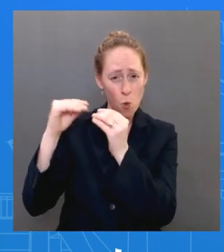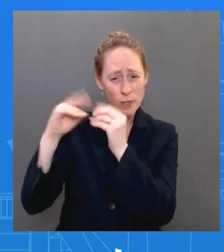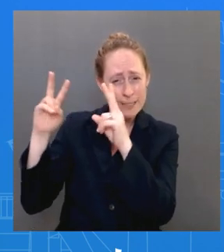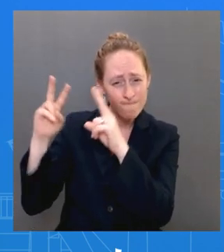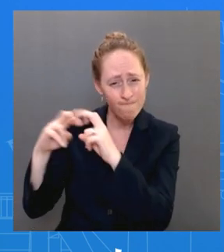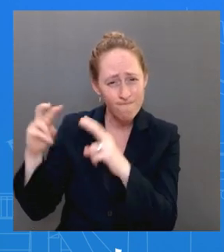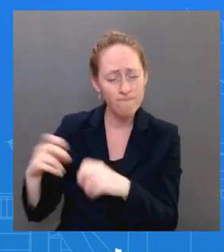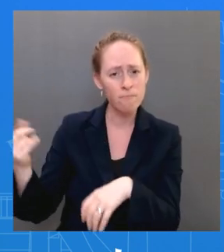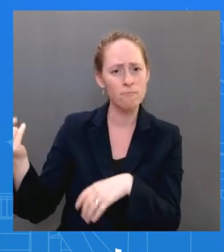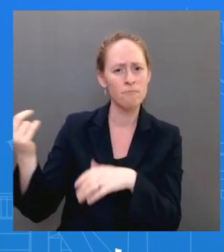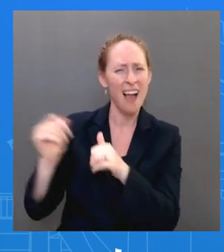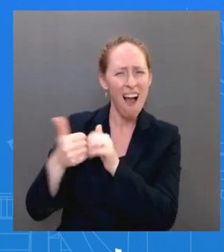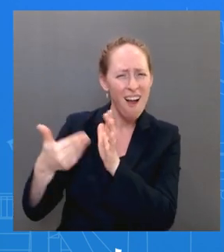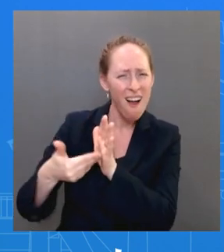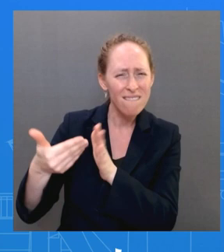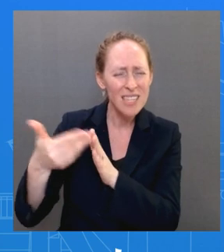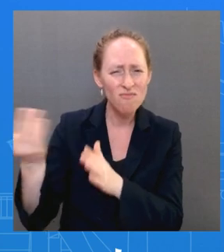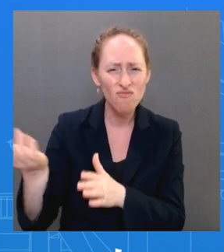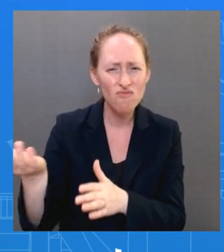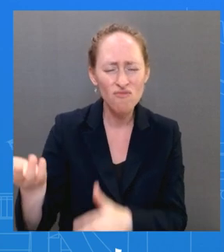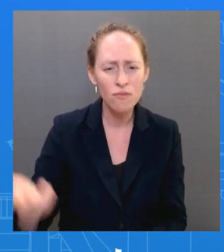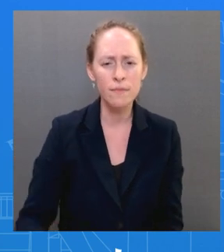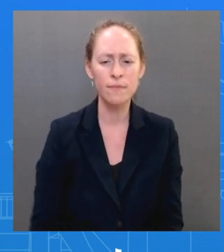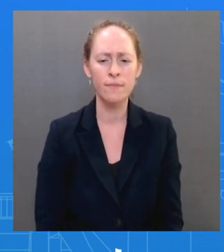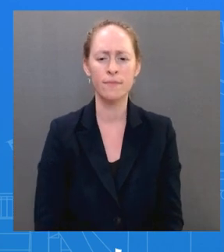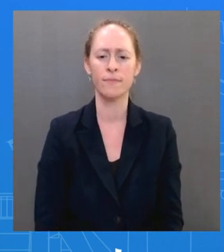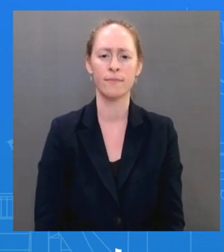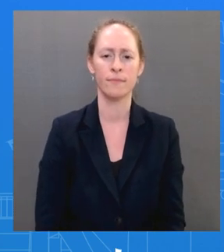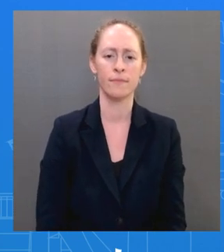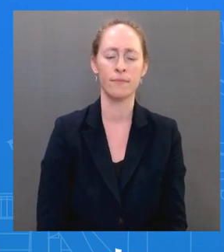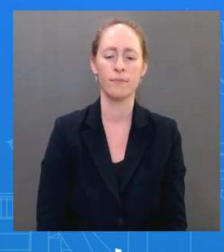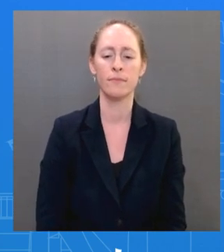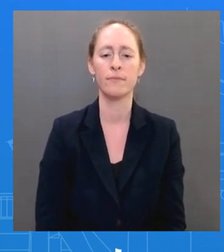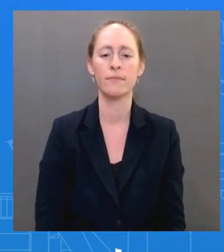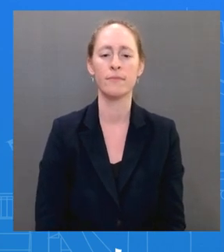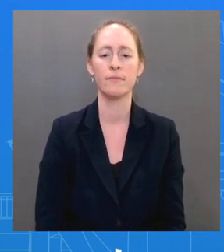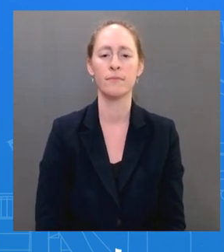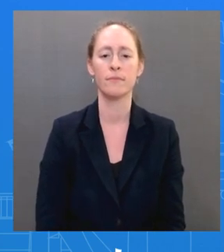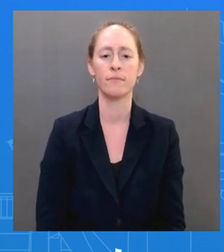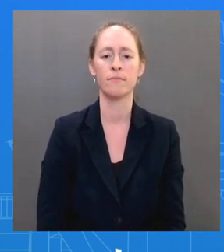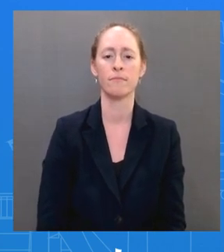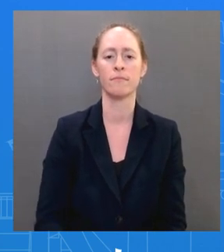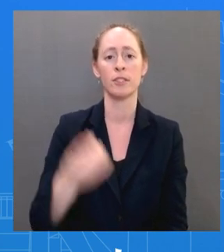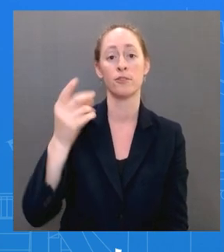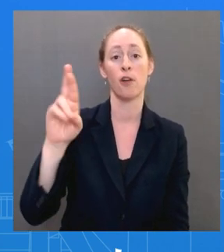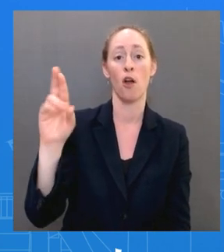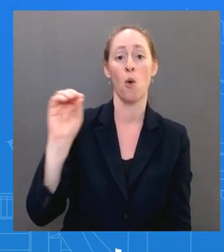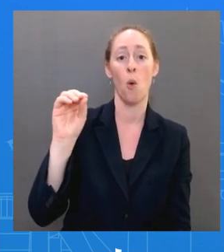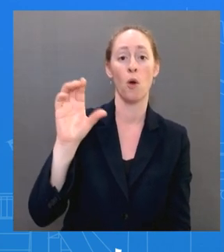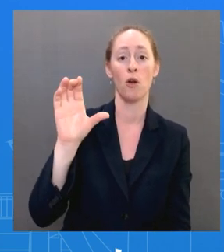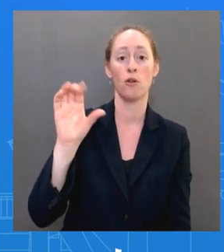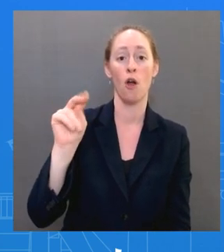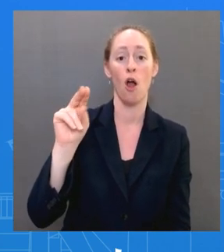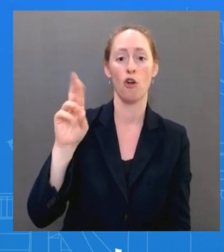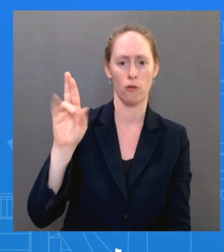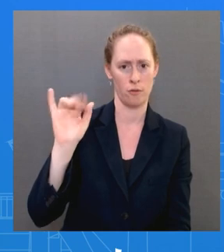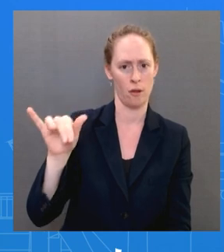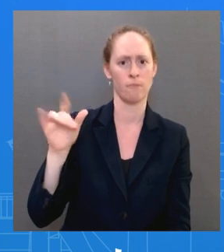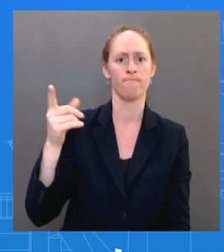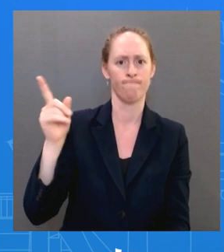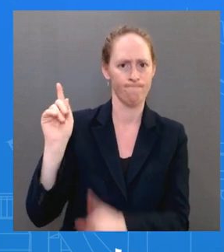stuff. Dr. O'Connor has been seeing him on a regular basis. I think, I don't have an exact number of times that he saw him yesterday or today,